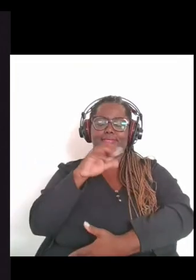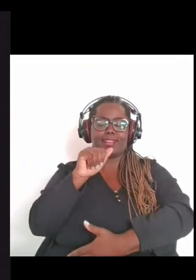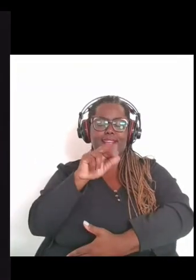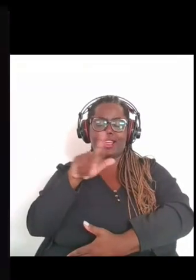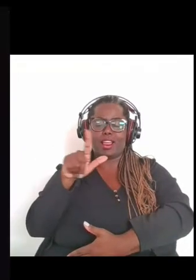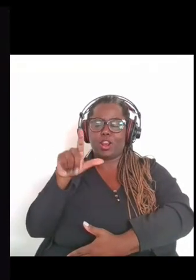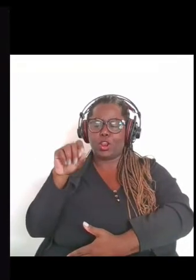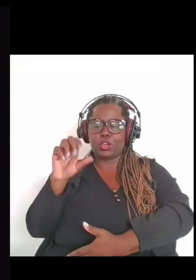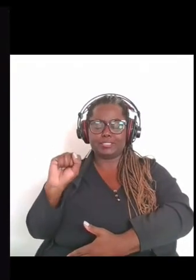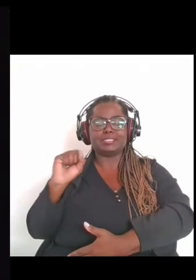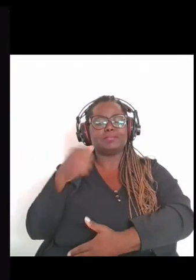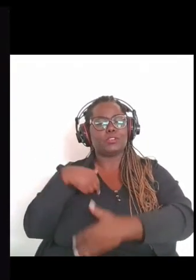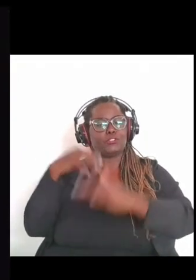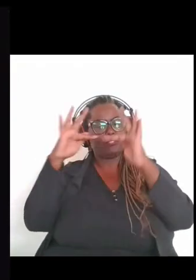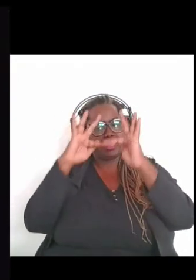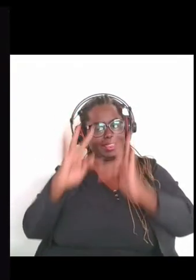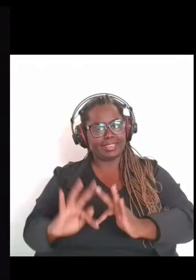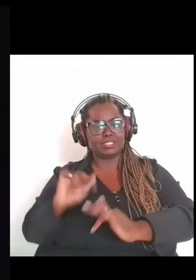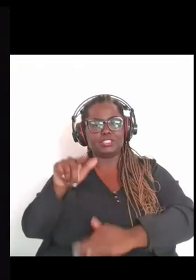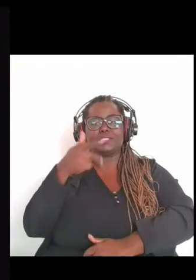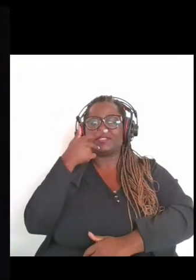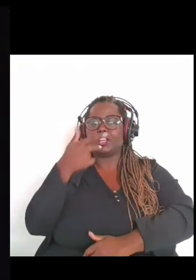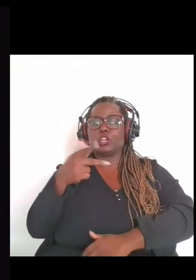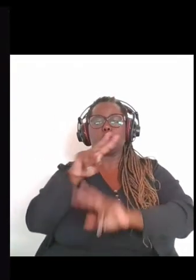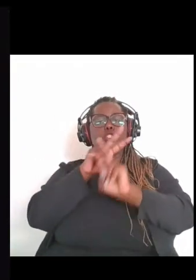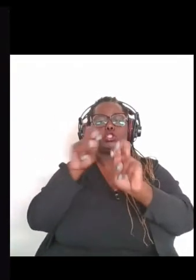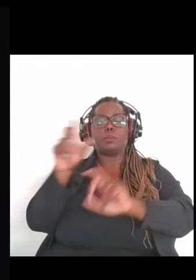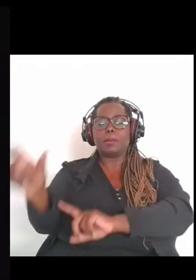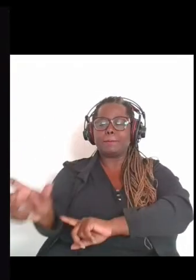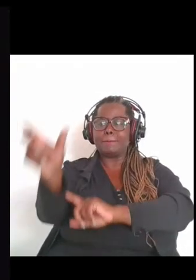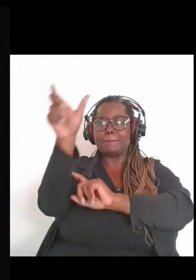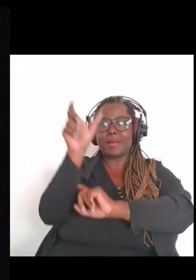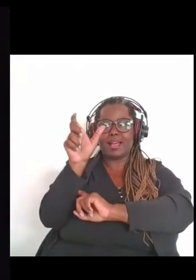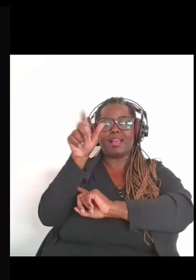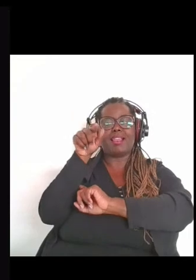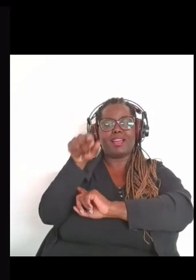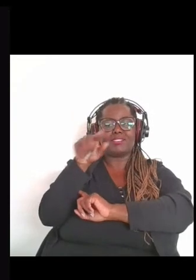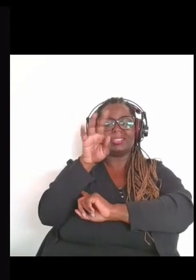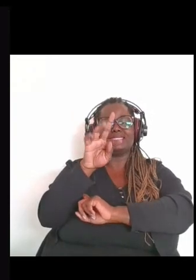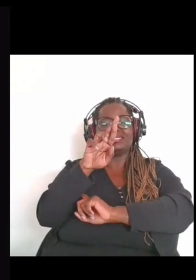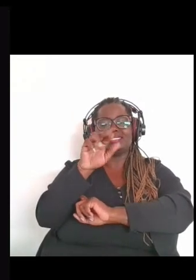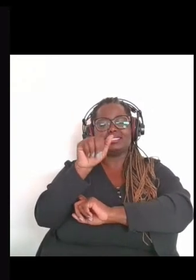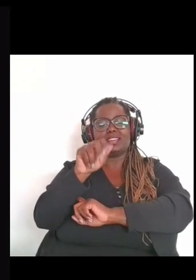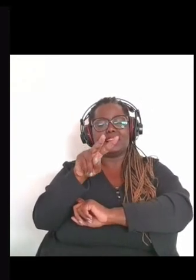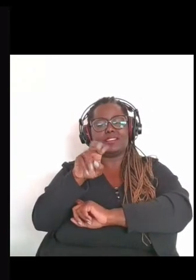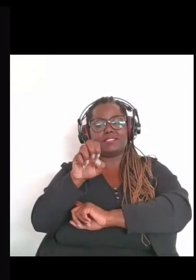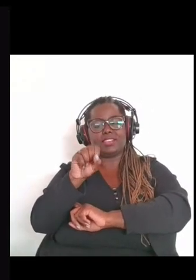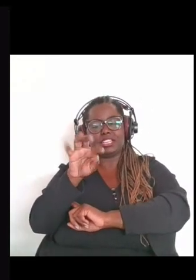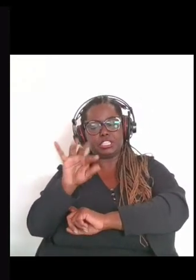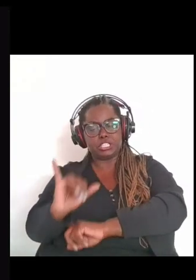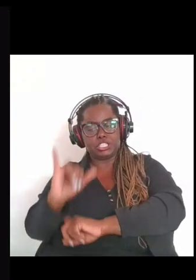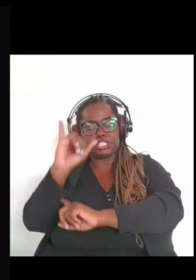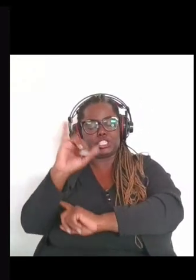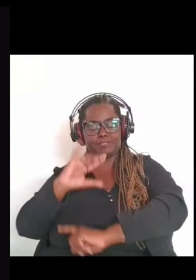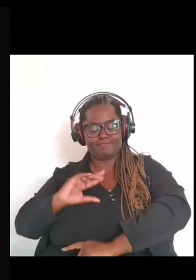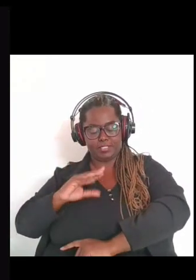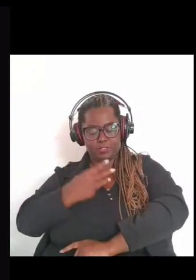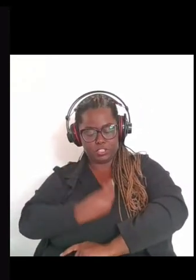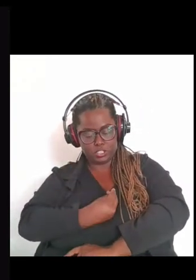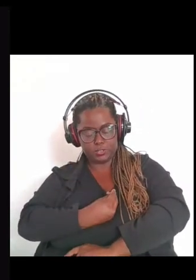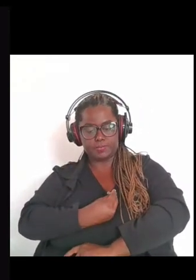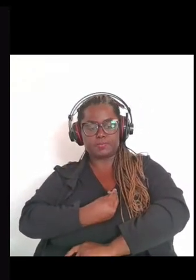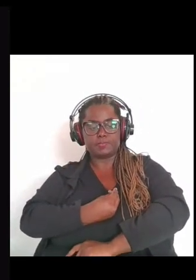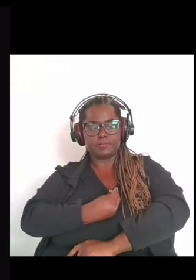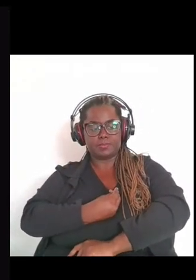uh and and it and it's so applicable actually in this particular piece and this work because